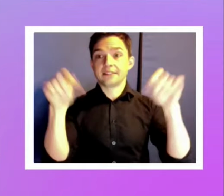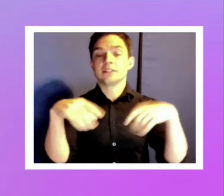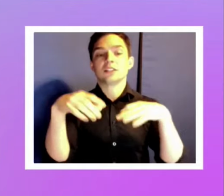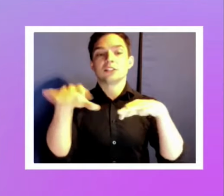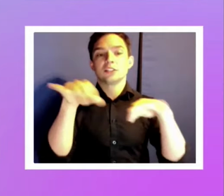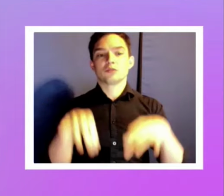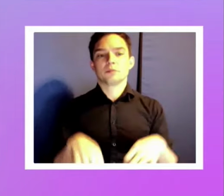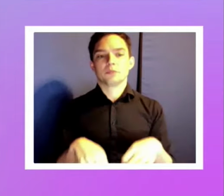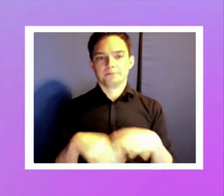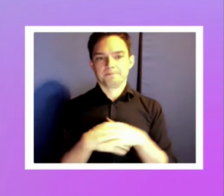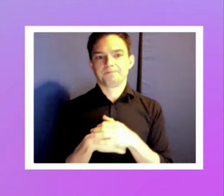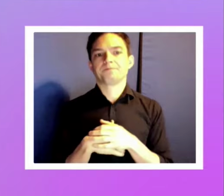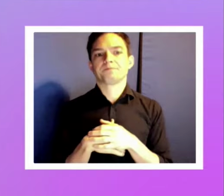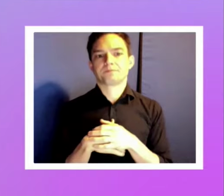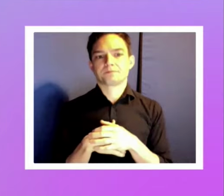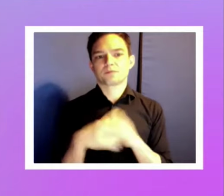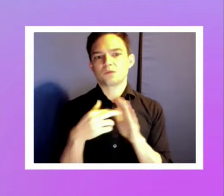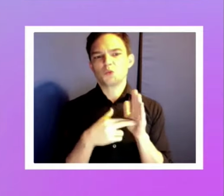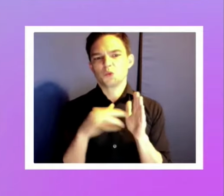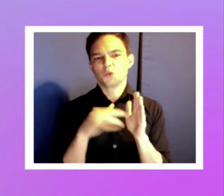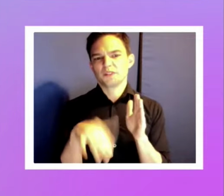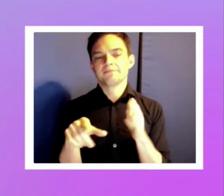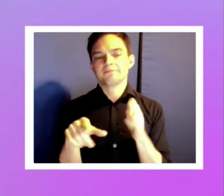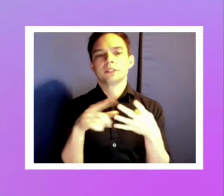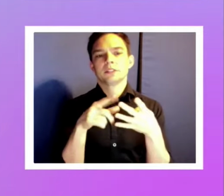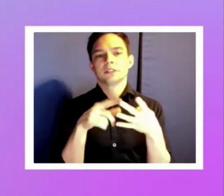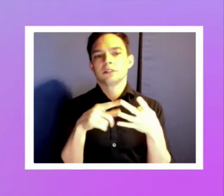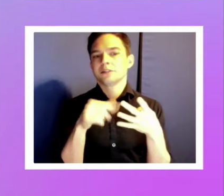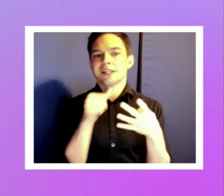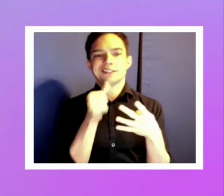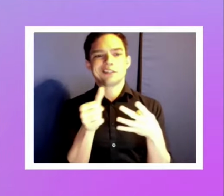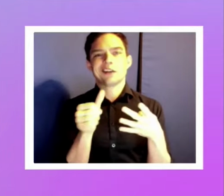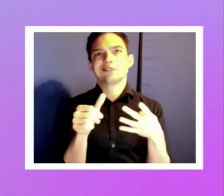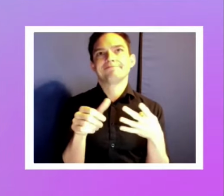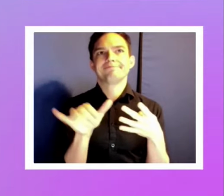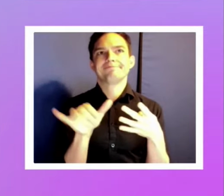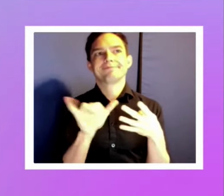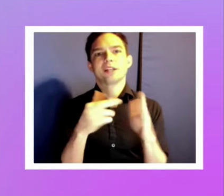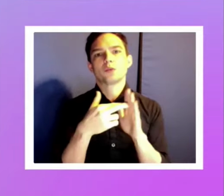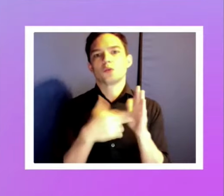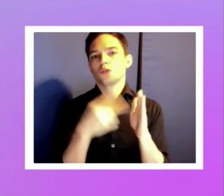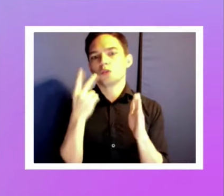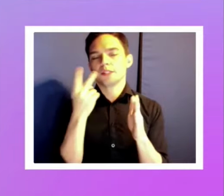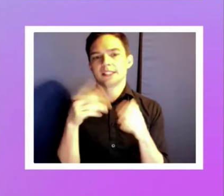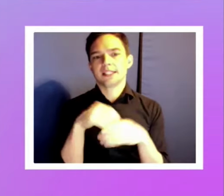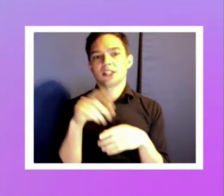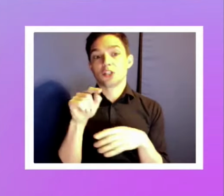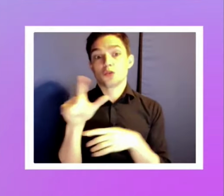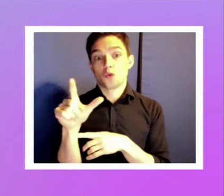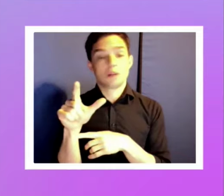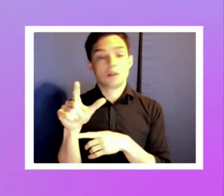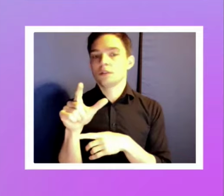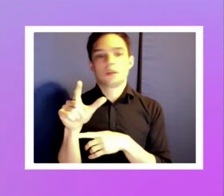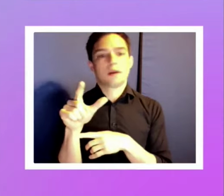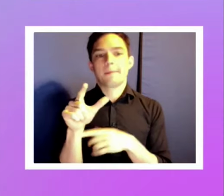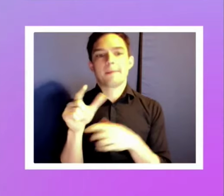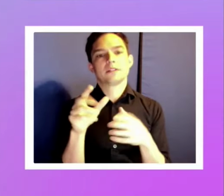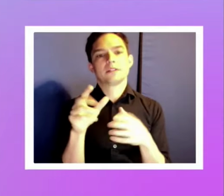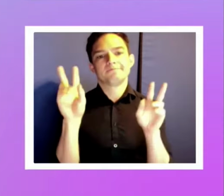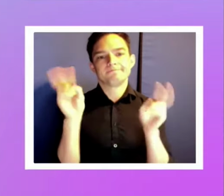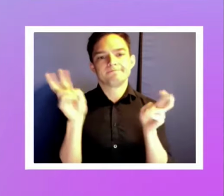descriptive rule, which is not a kind of rule that you would see in a tool, but is very much the